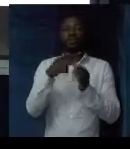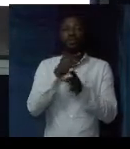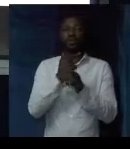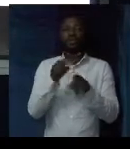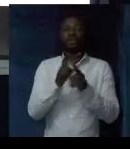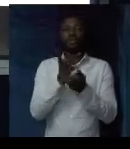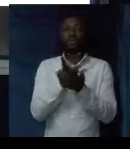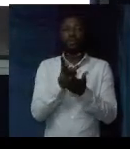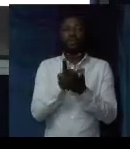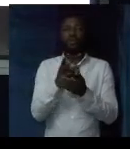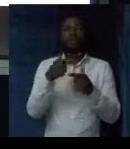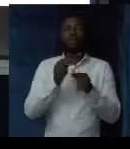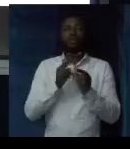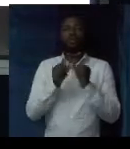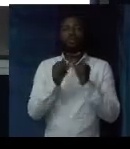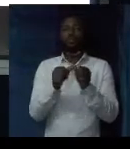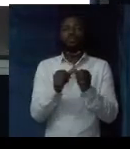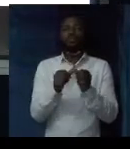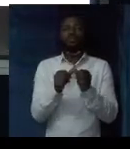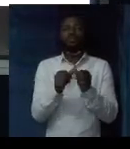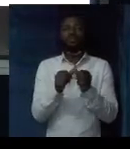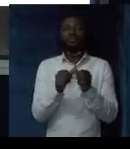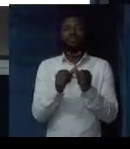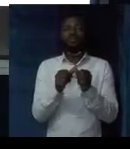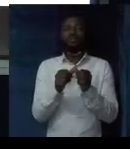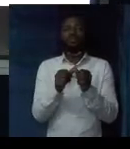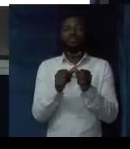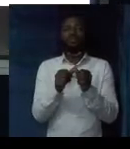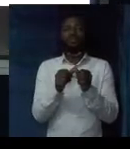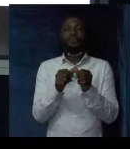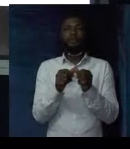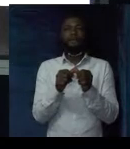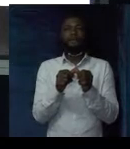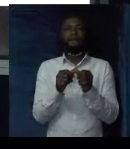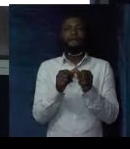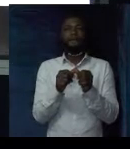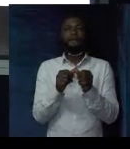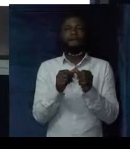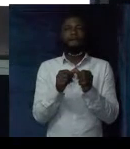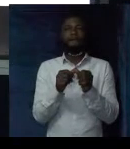is what you got as well. Let's move on.